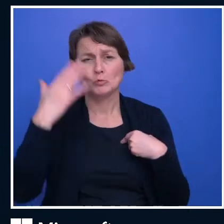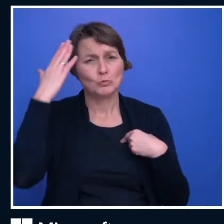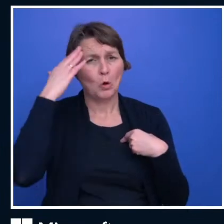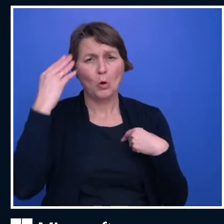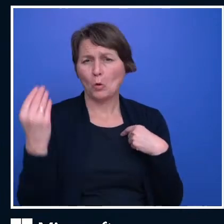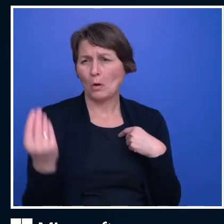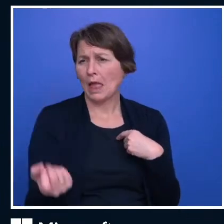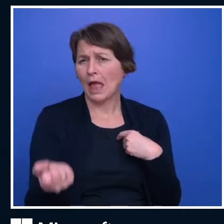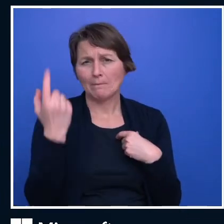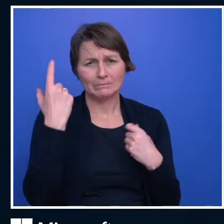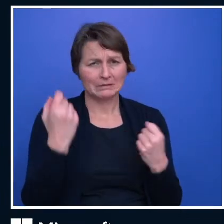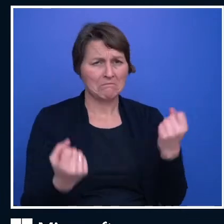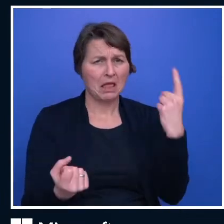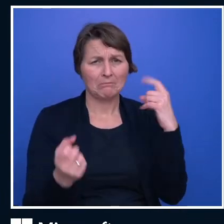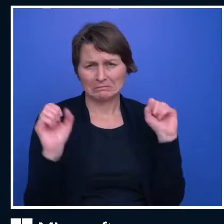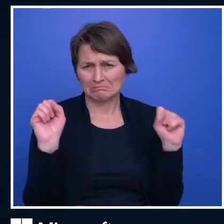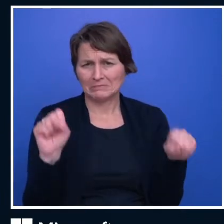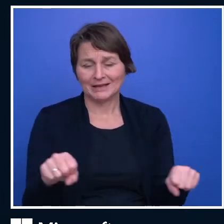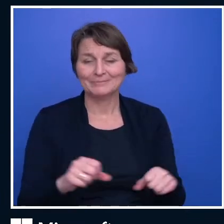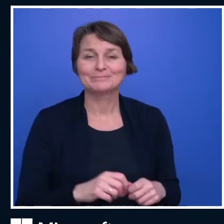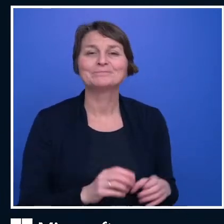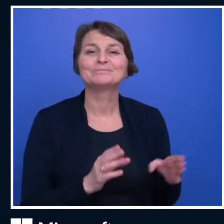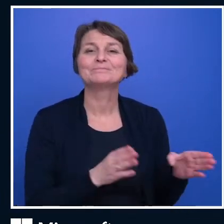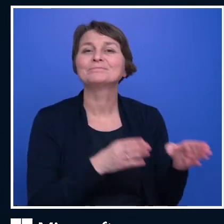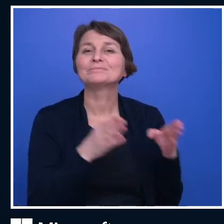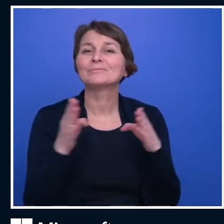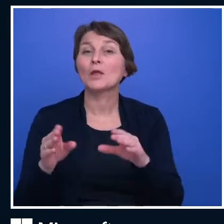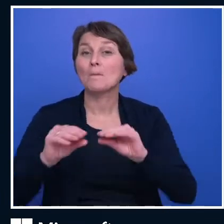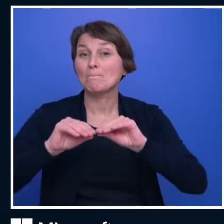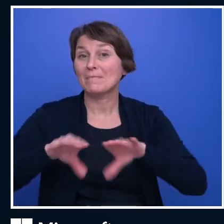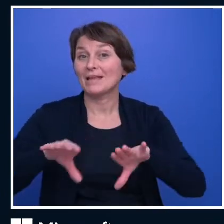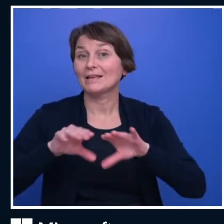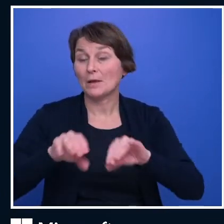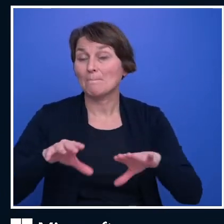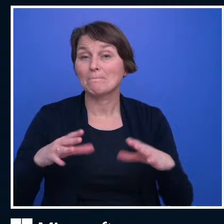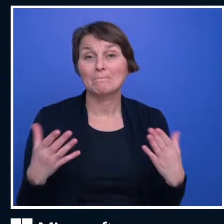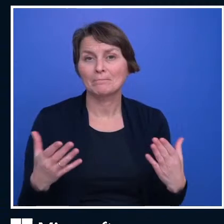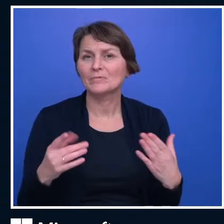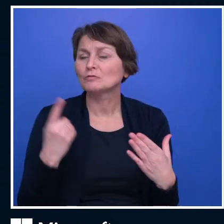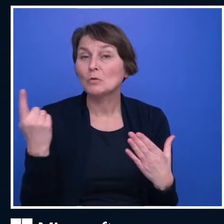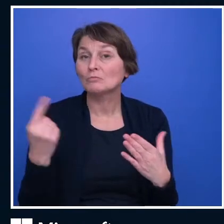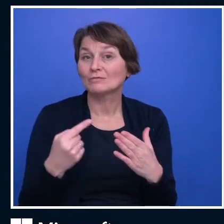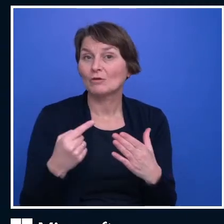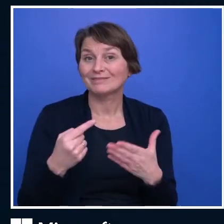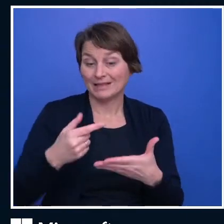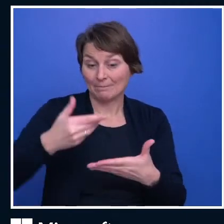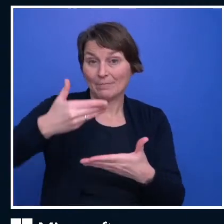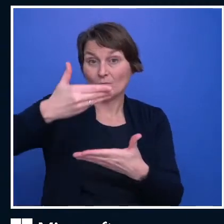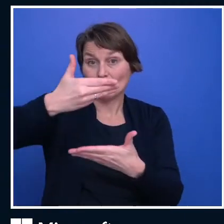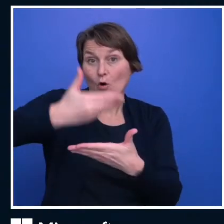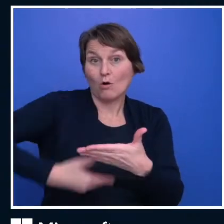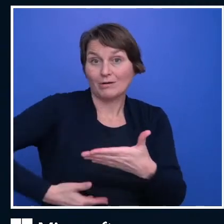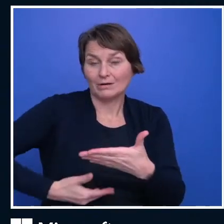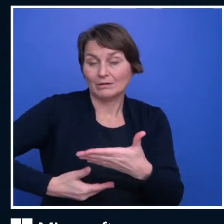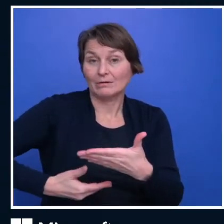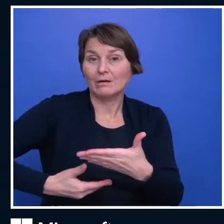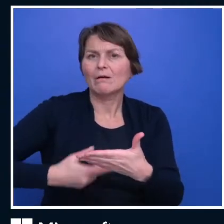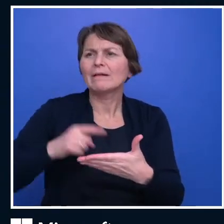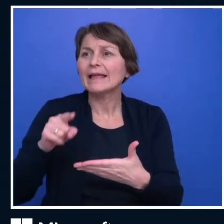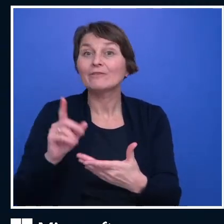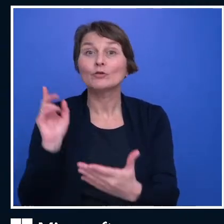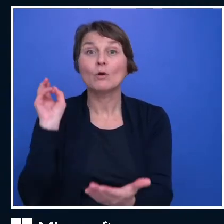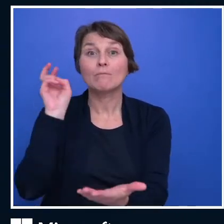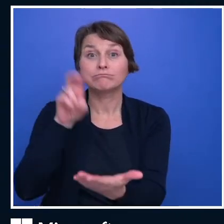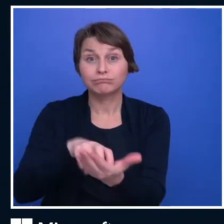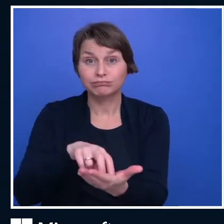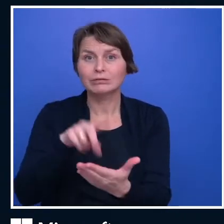thing is Medium. You get article updates every single day if you subscribe to them, and every day